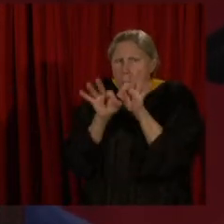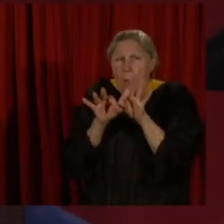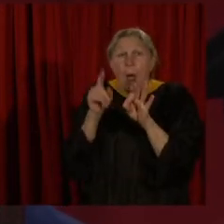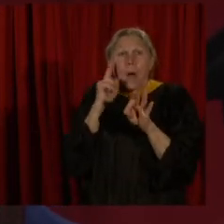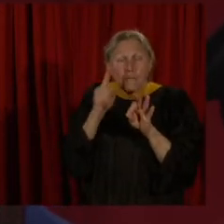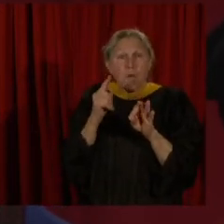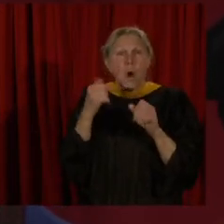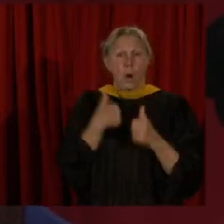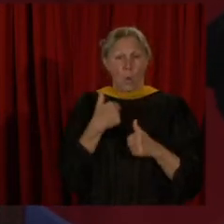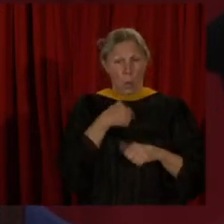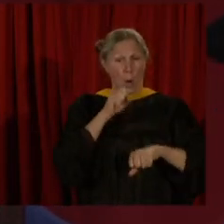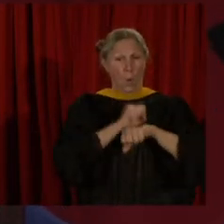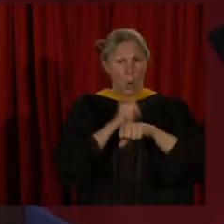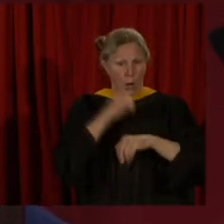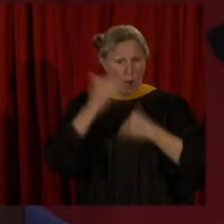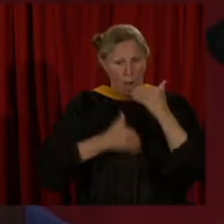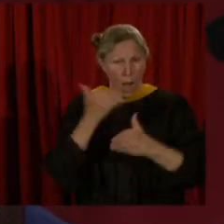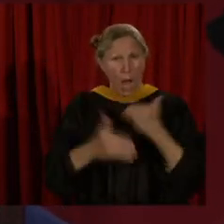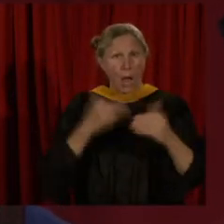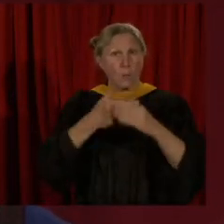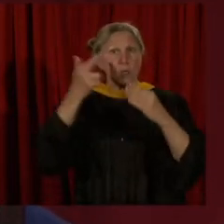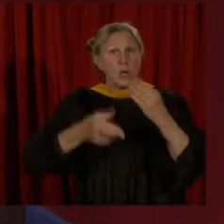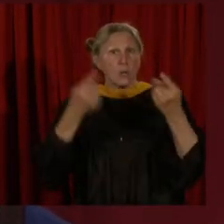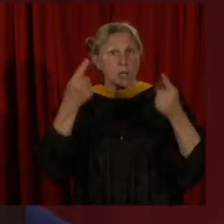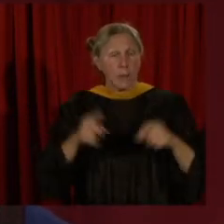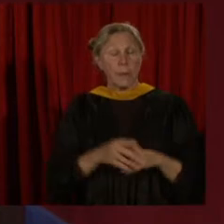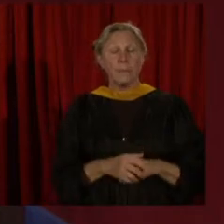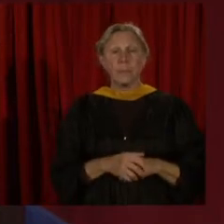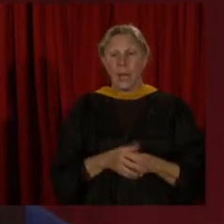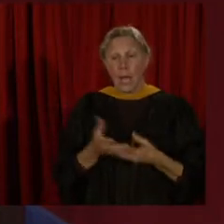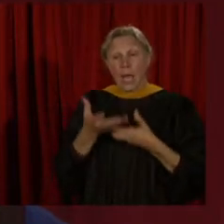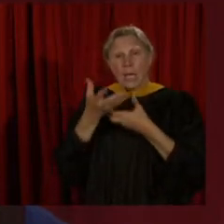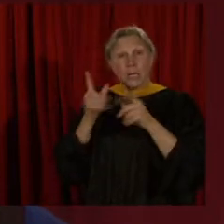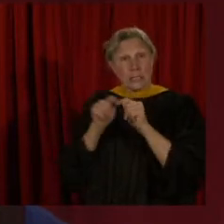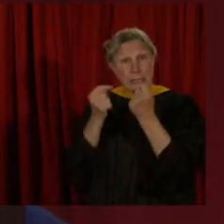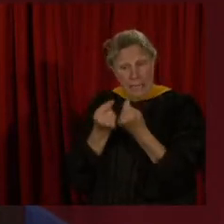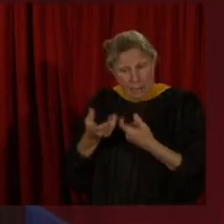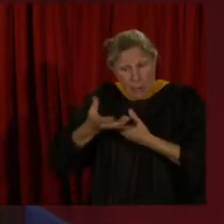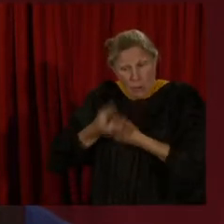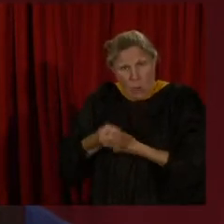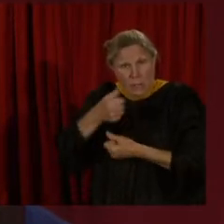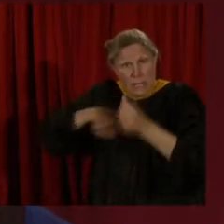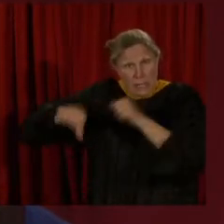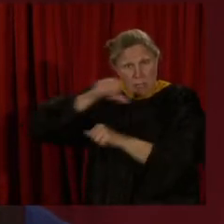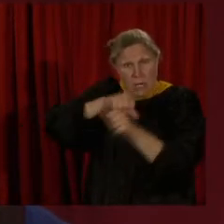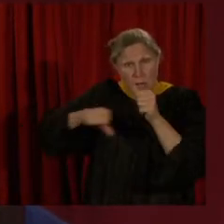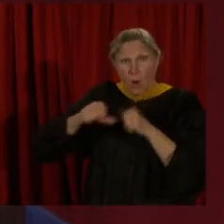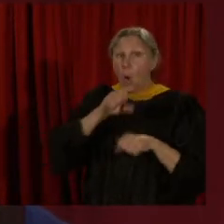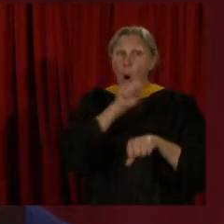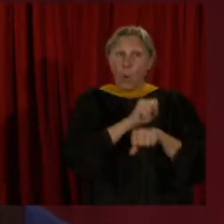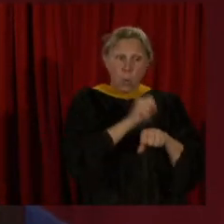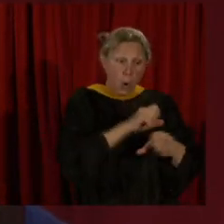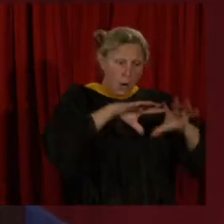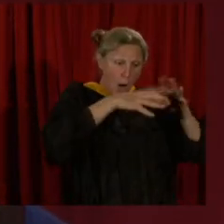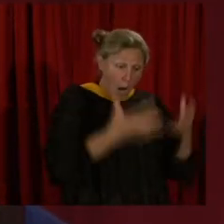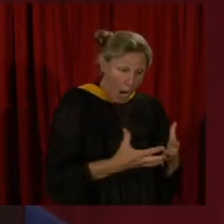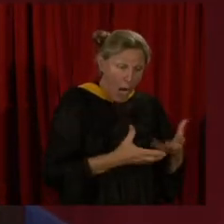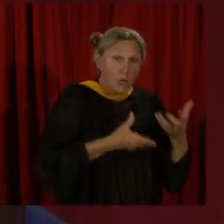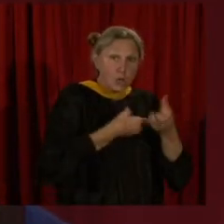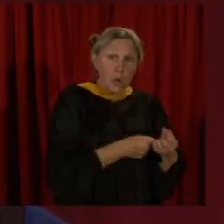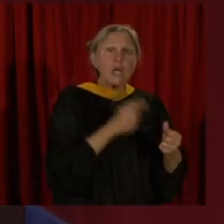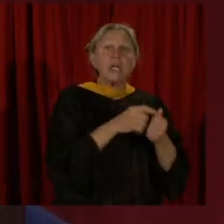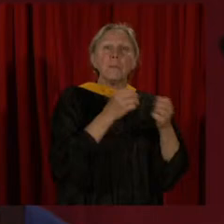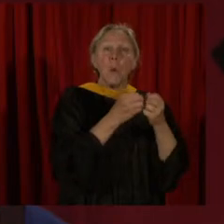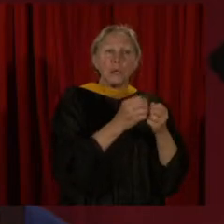at which we get results. When you have trust within a team or a workplace, you can work smarter and